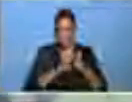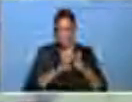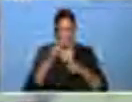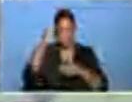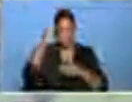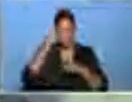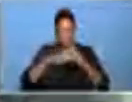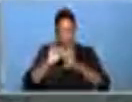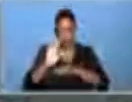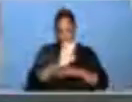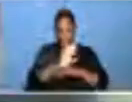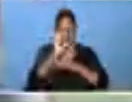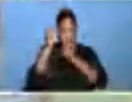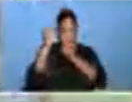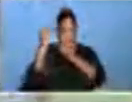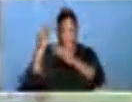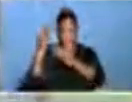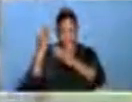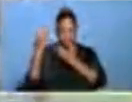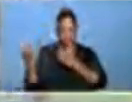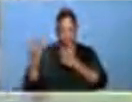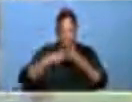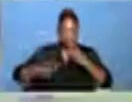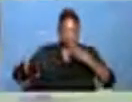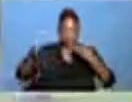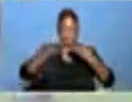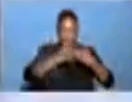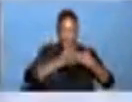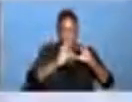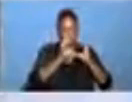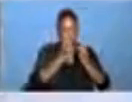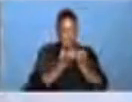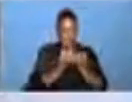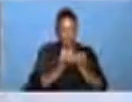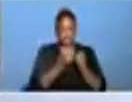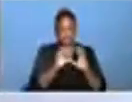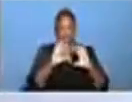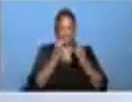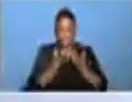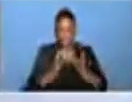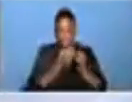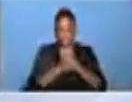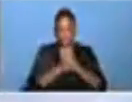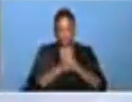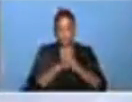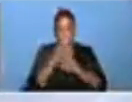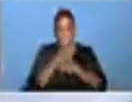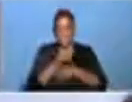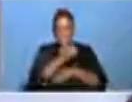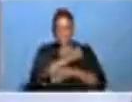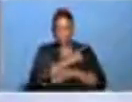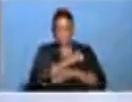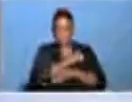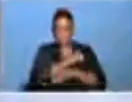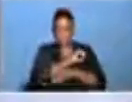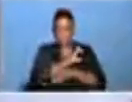education and you being integrated back into the culture. Acting Commissioner of Corrections Don Clare is